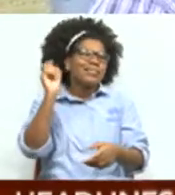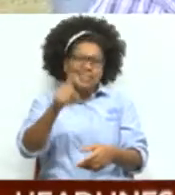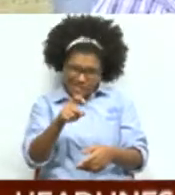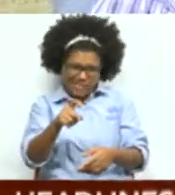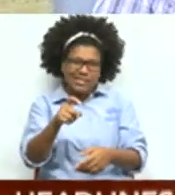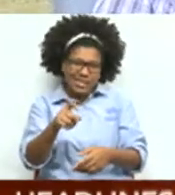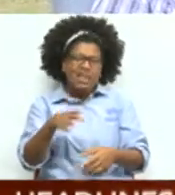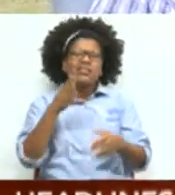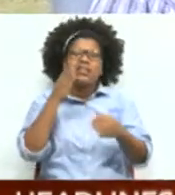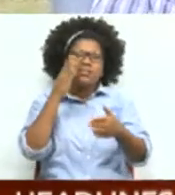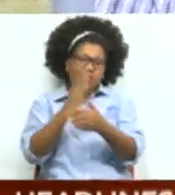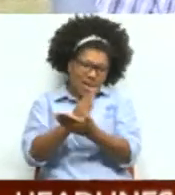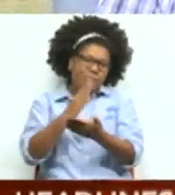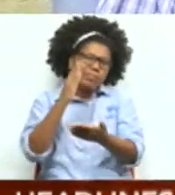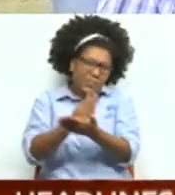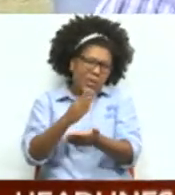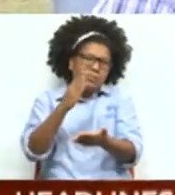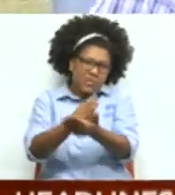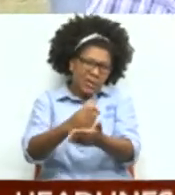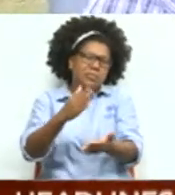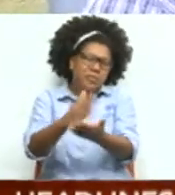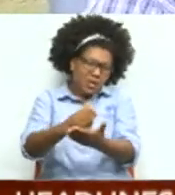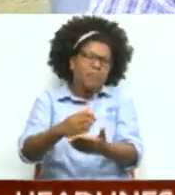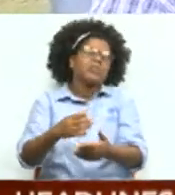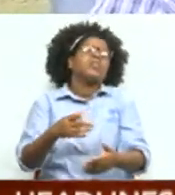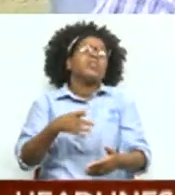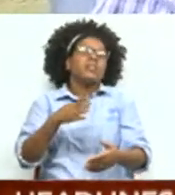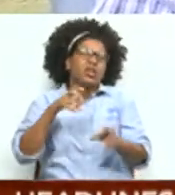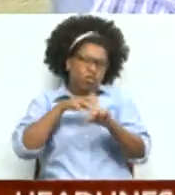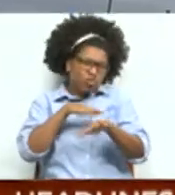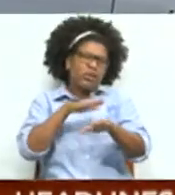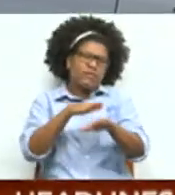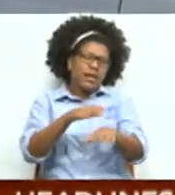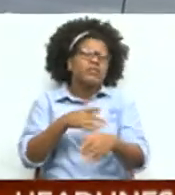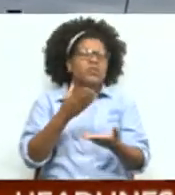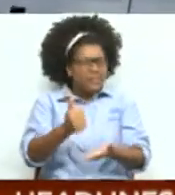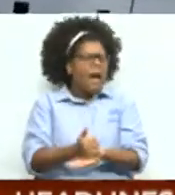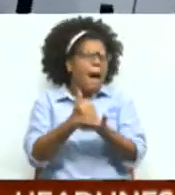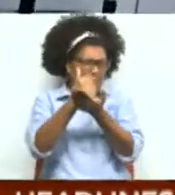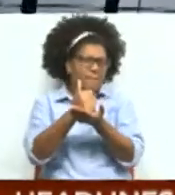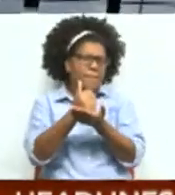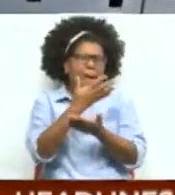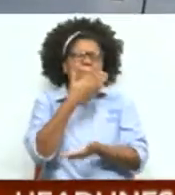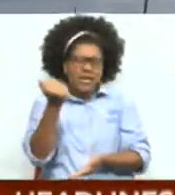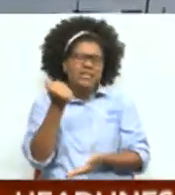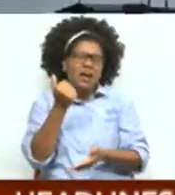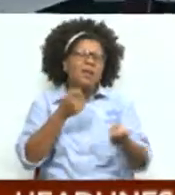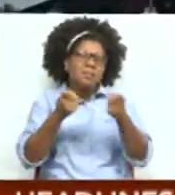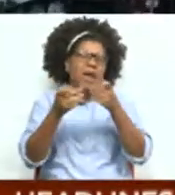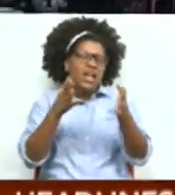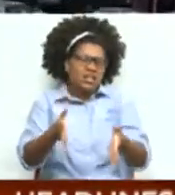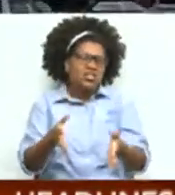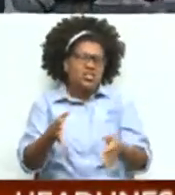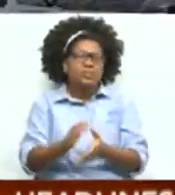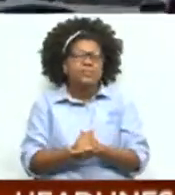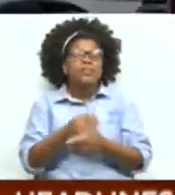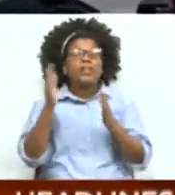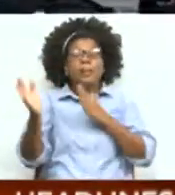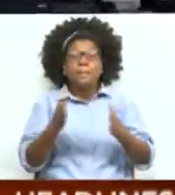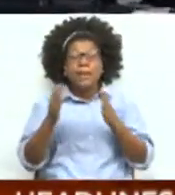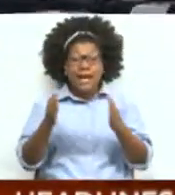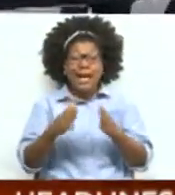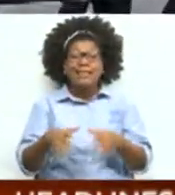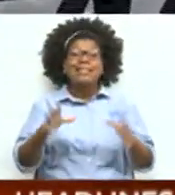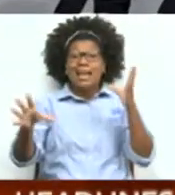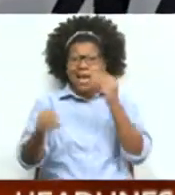stopping the traffic going from north to south. So this helps us to do that. Sinanan says the plan is to roll out 14 of these